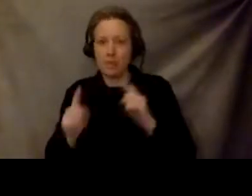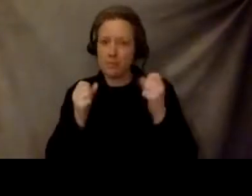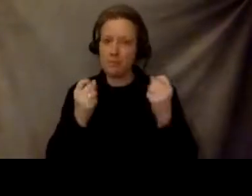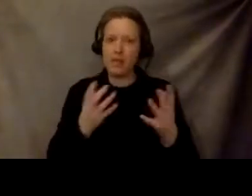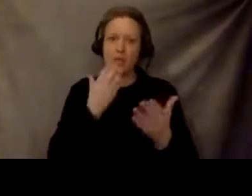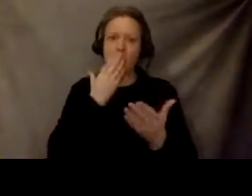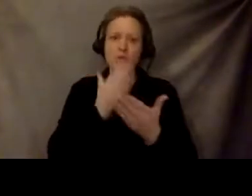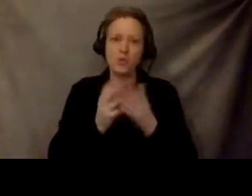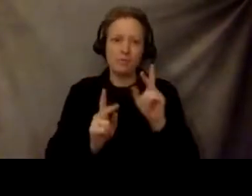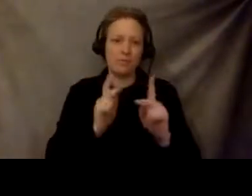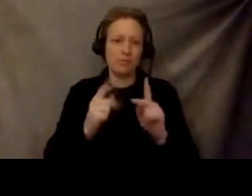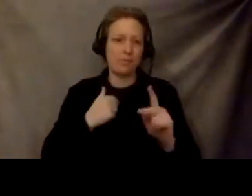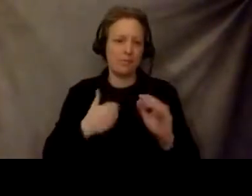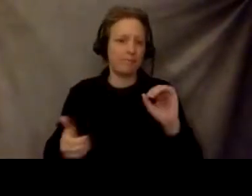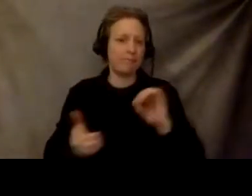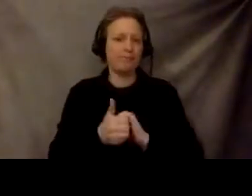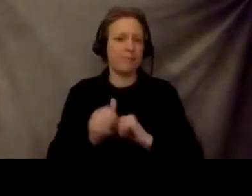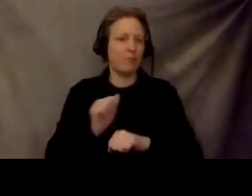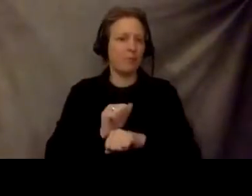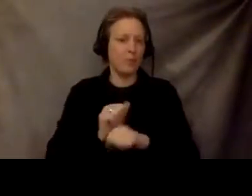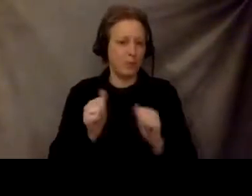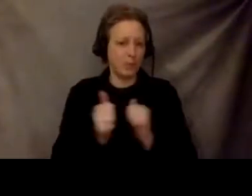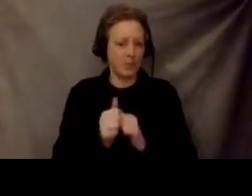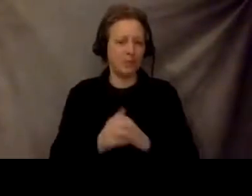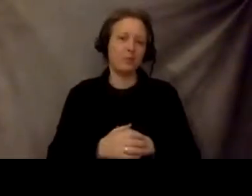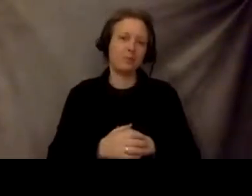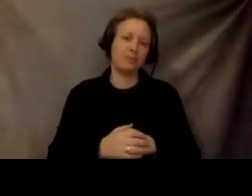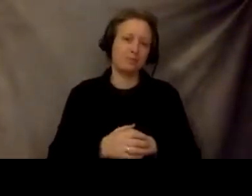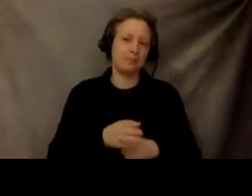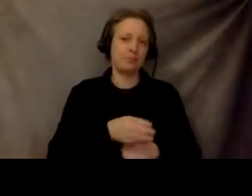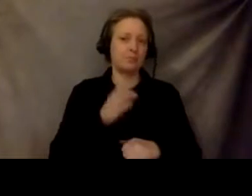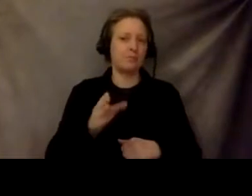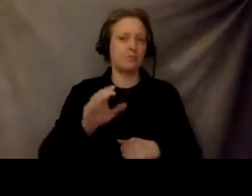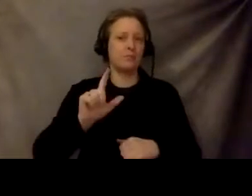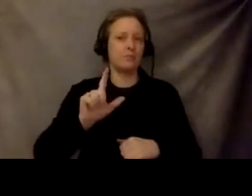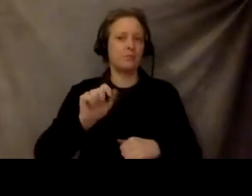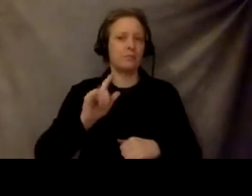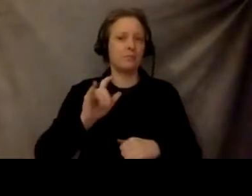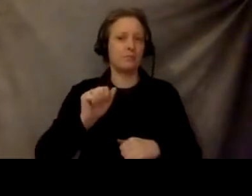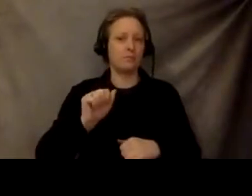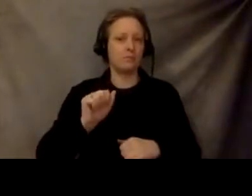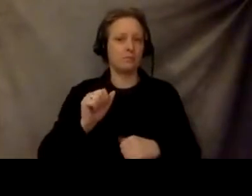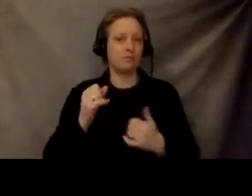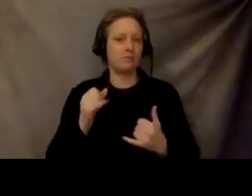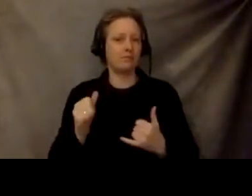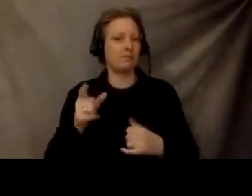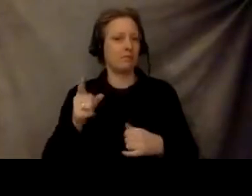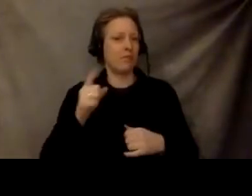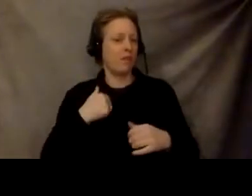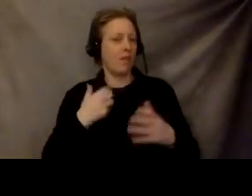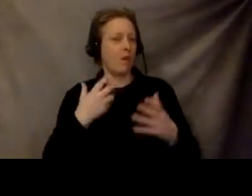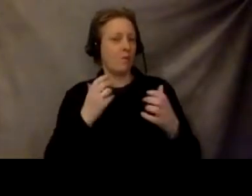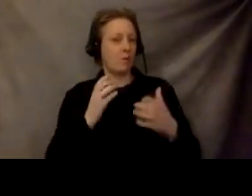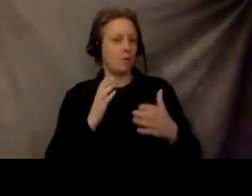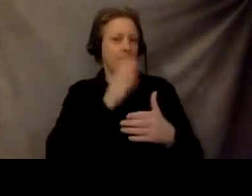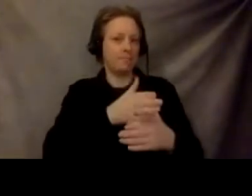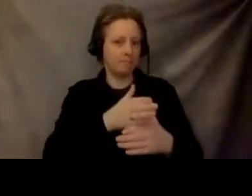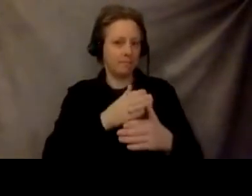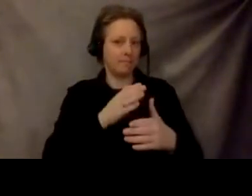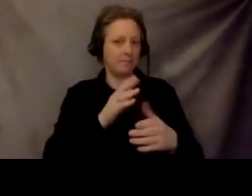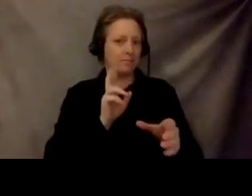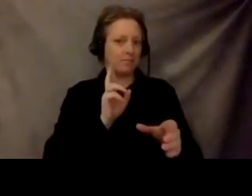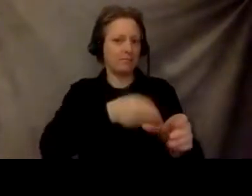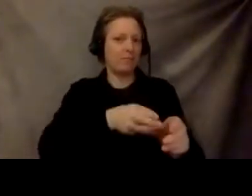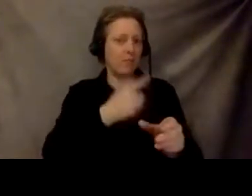to just jump in here because we've now been joined by Jim